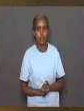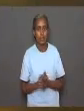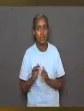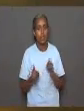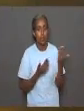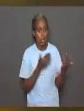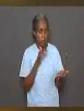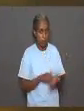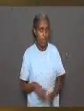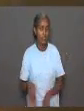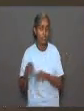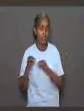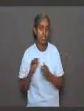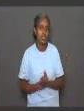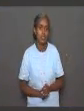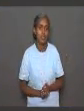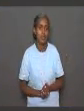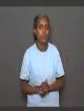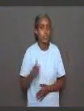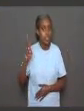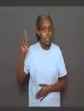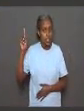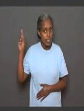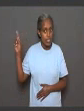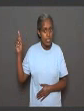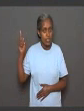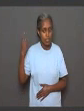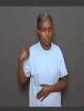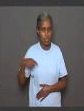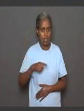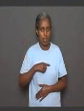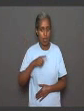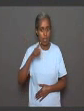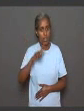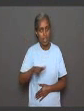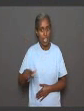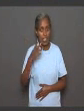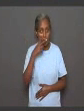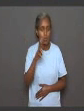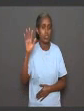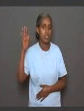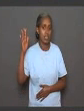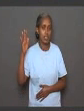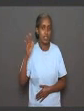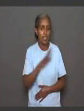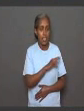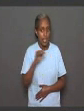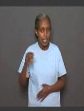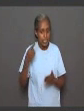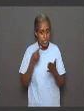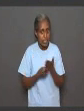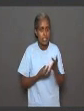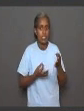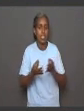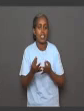Welcome back, students. Here is what our line looks like, and it is